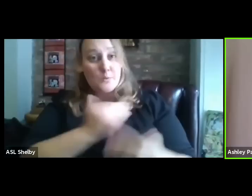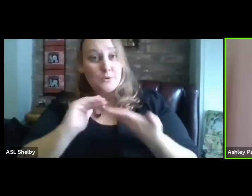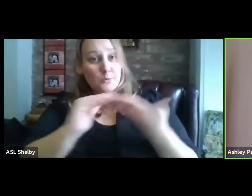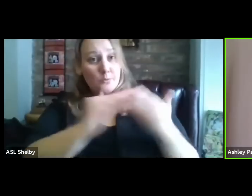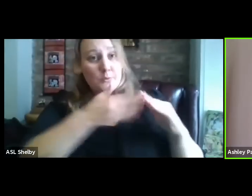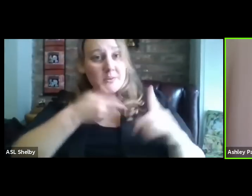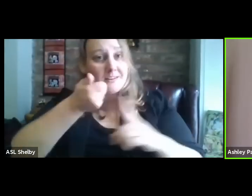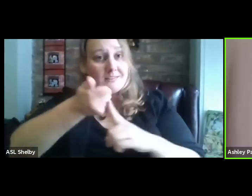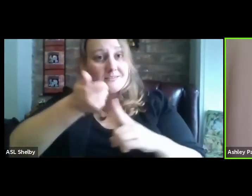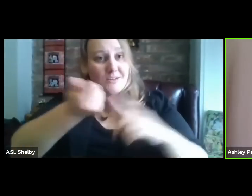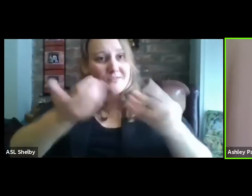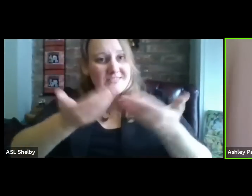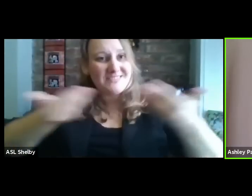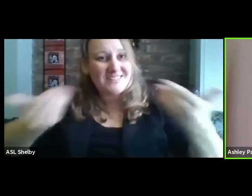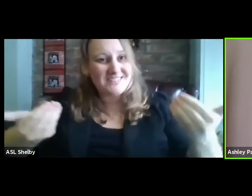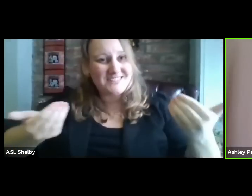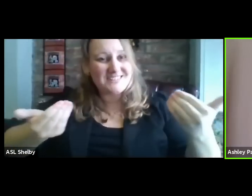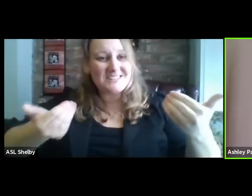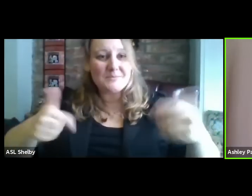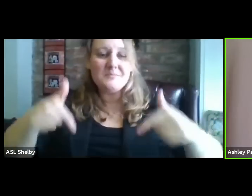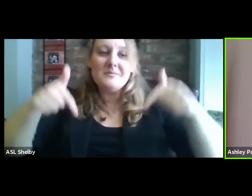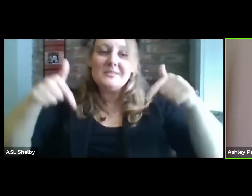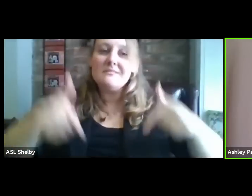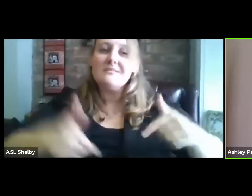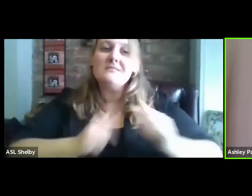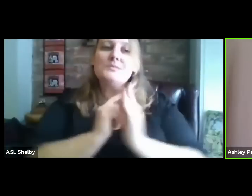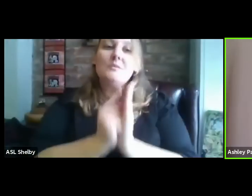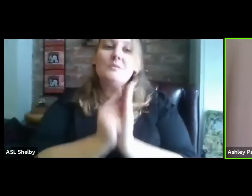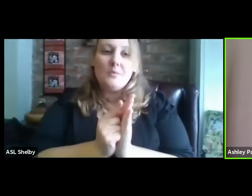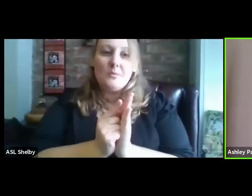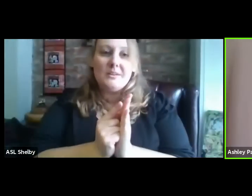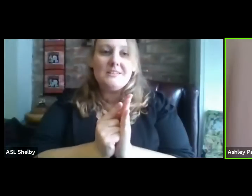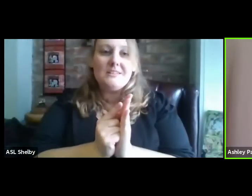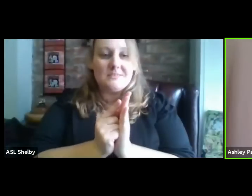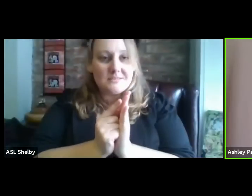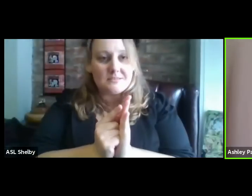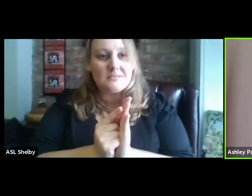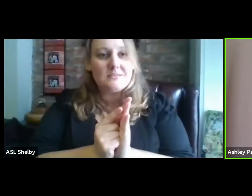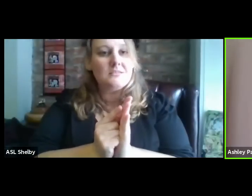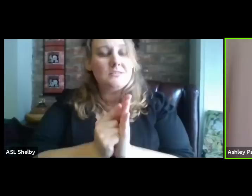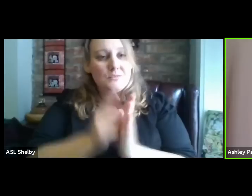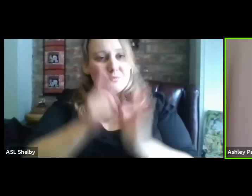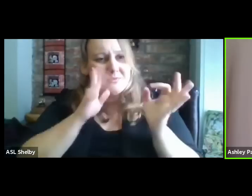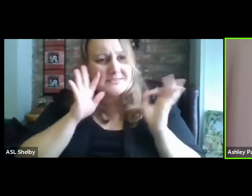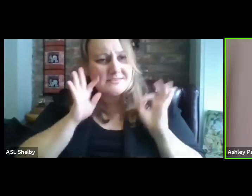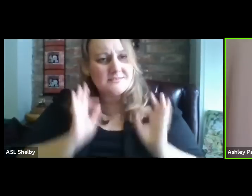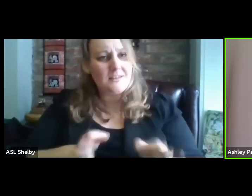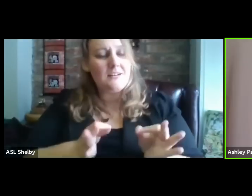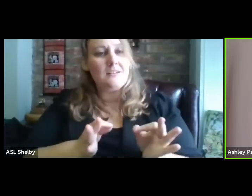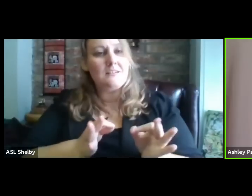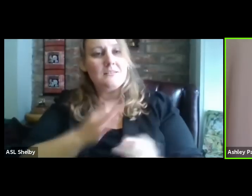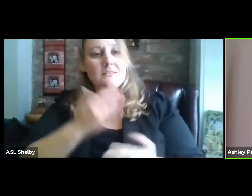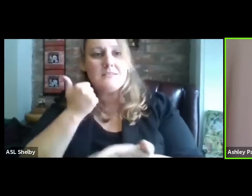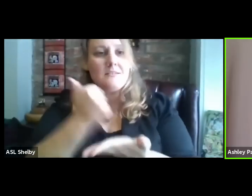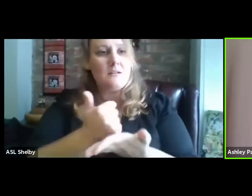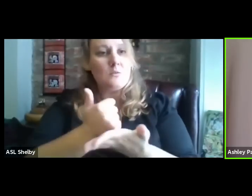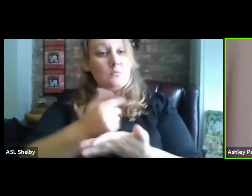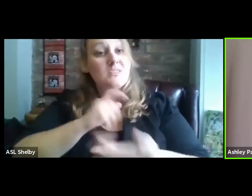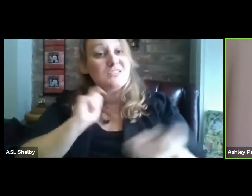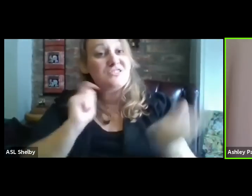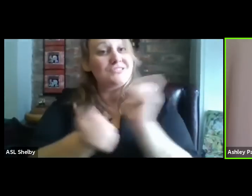is a landmark moment to make tangible change. It starts with